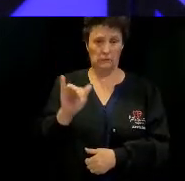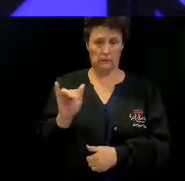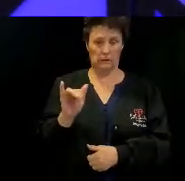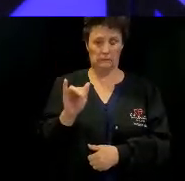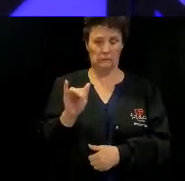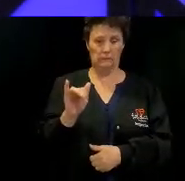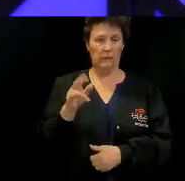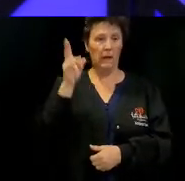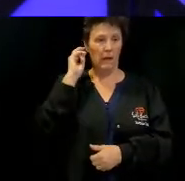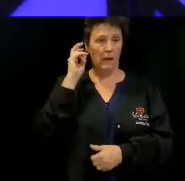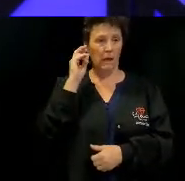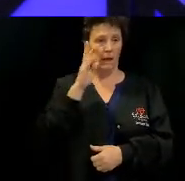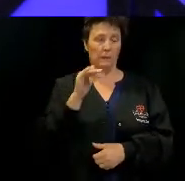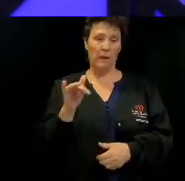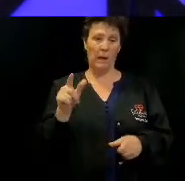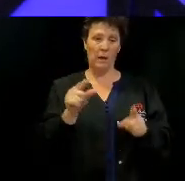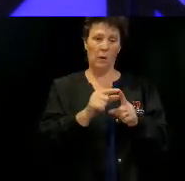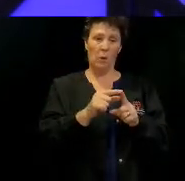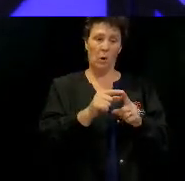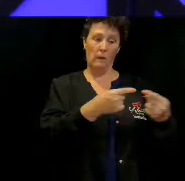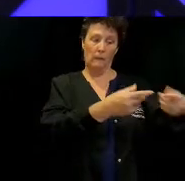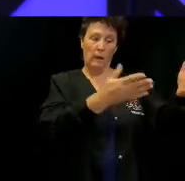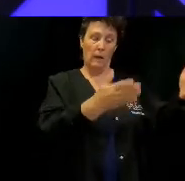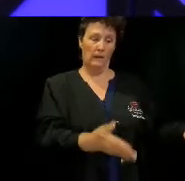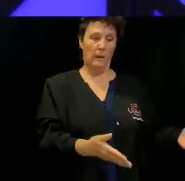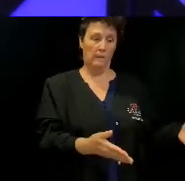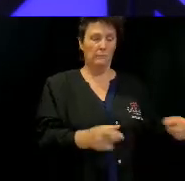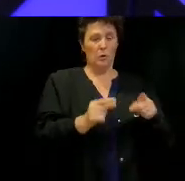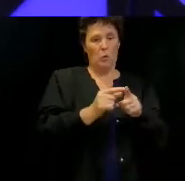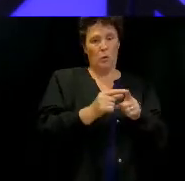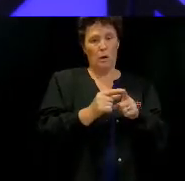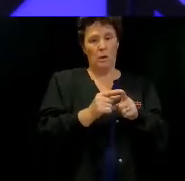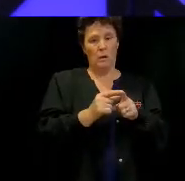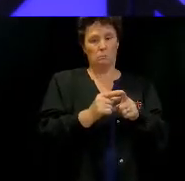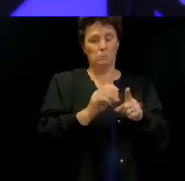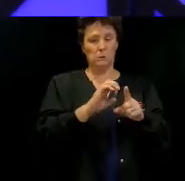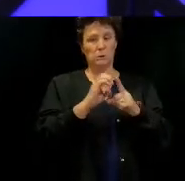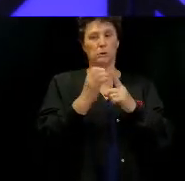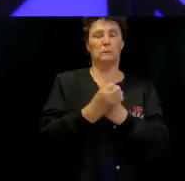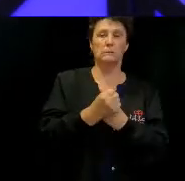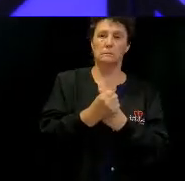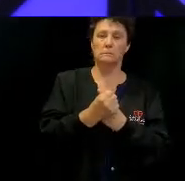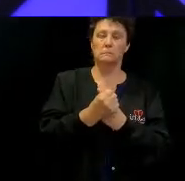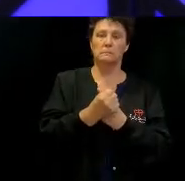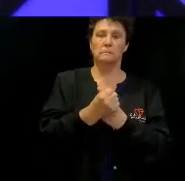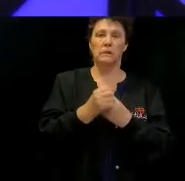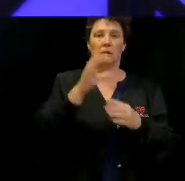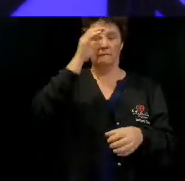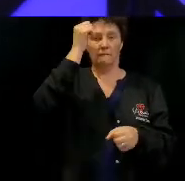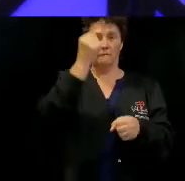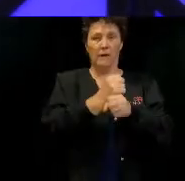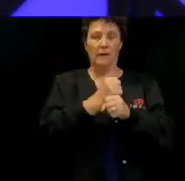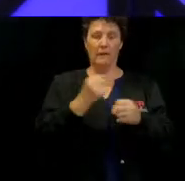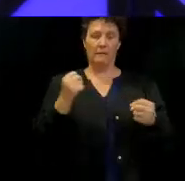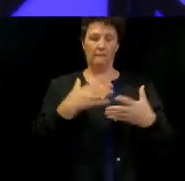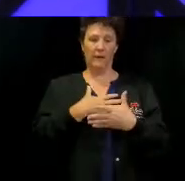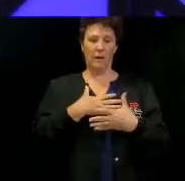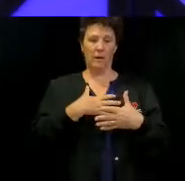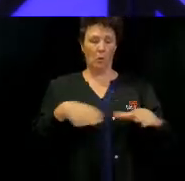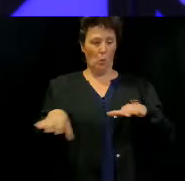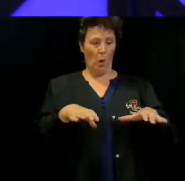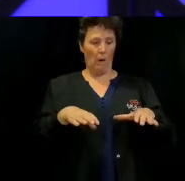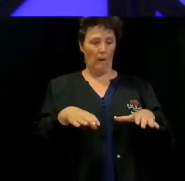And hearing by the word of the enemy, the word of the circumstance. Faith and fear operate the same